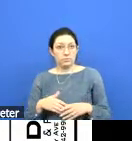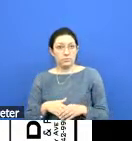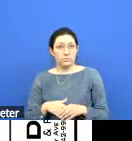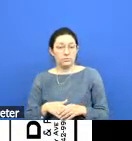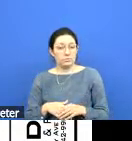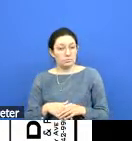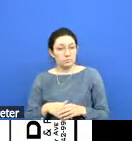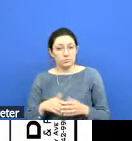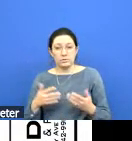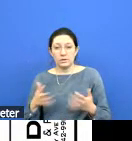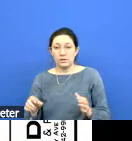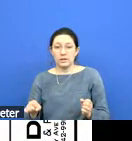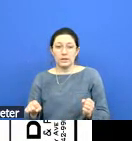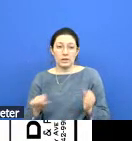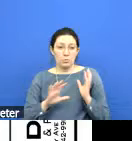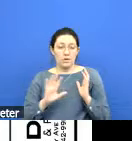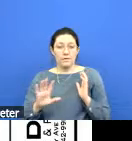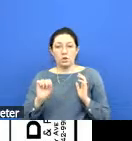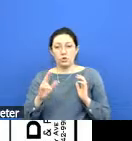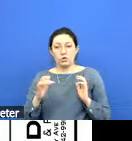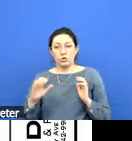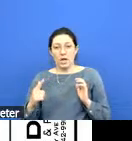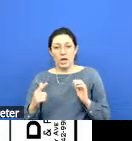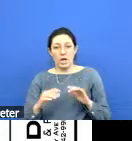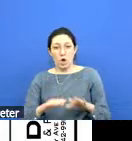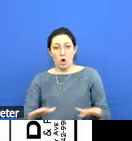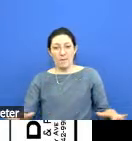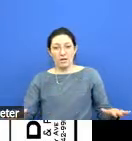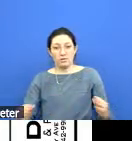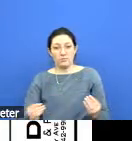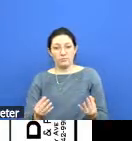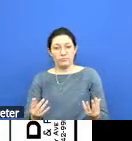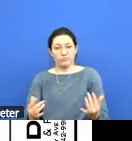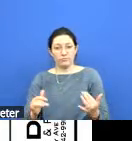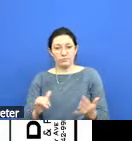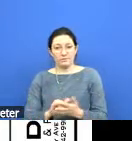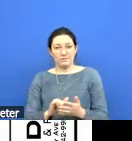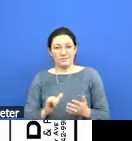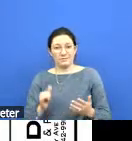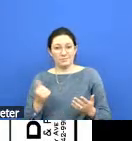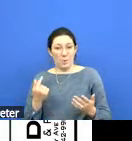They got rid of their shag carpeting. The people who live there